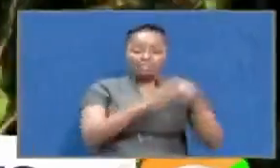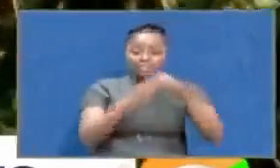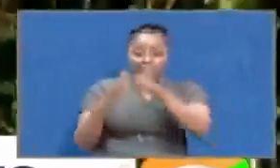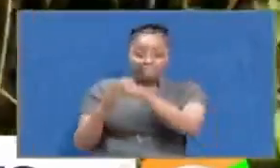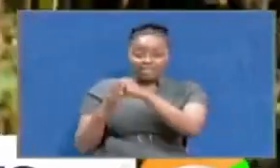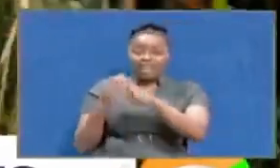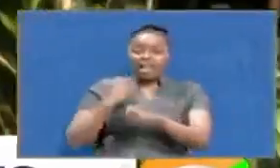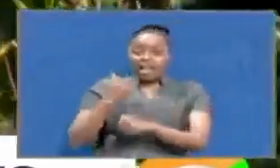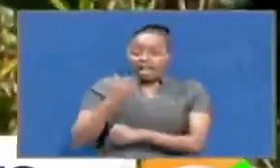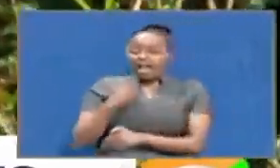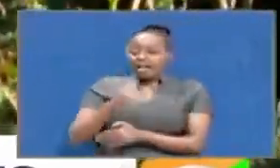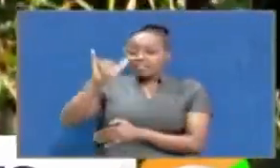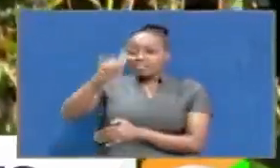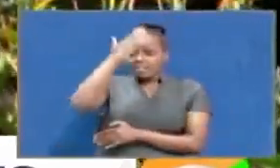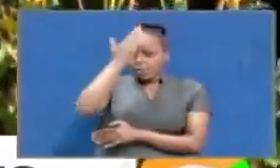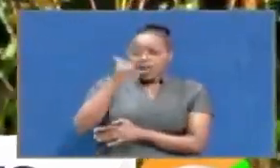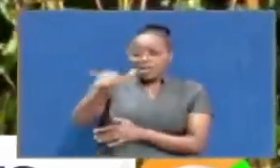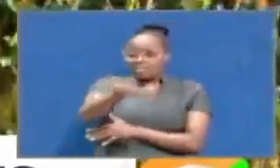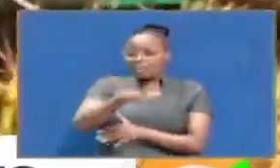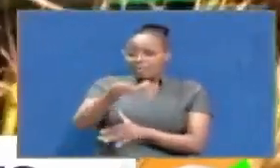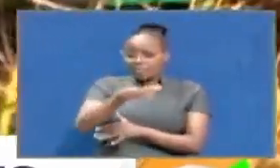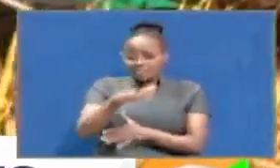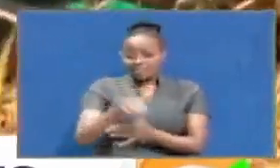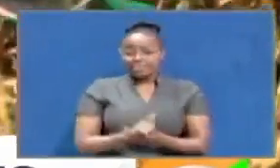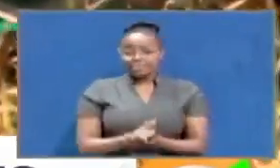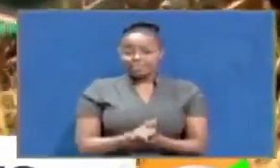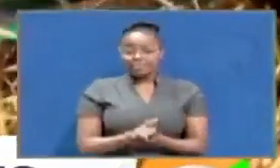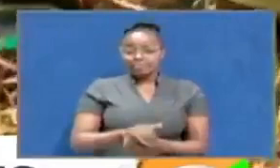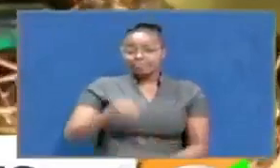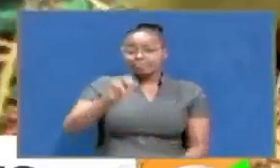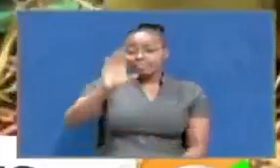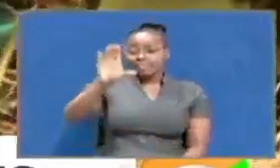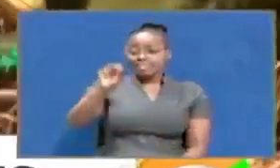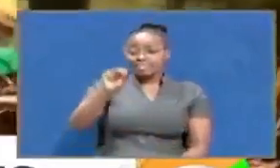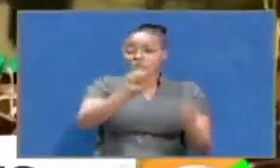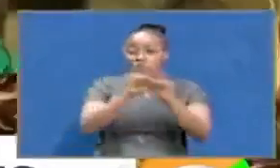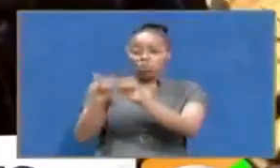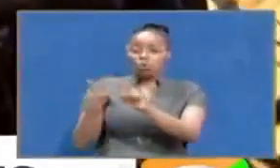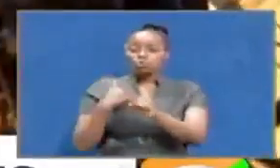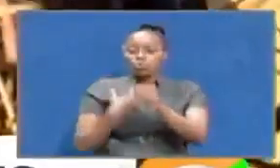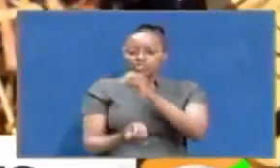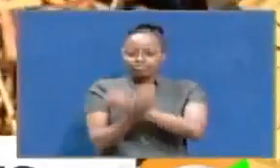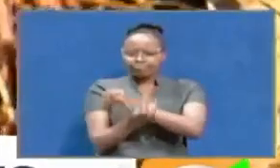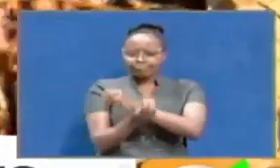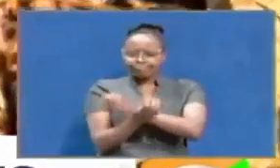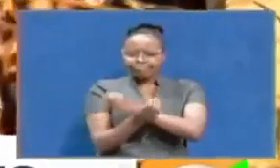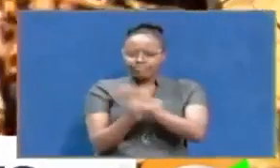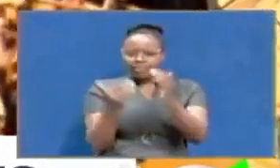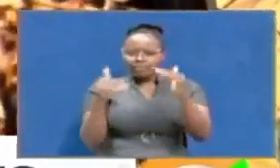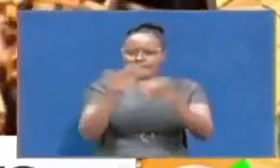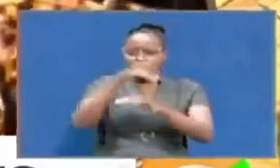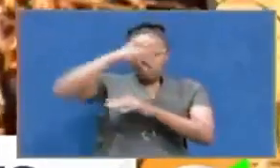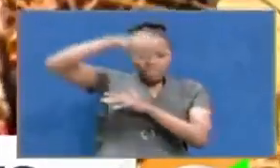2,499 have remained due to space competition. Balala, who was also taken through the colouring of the